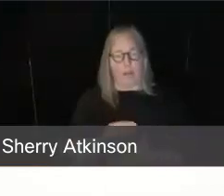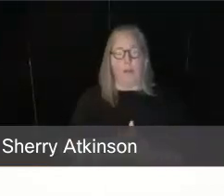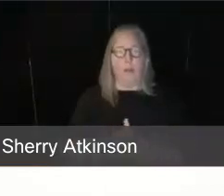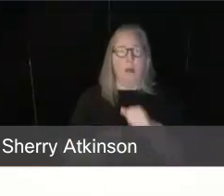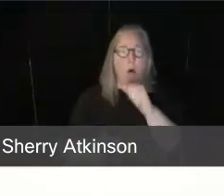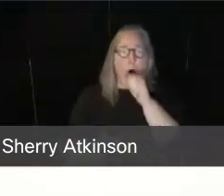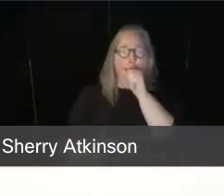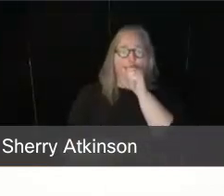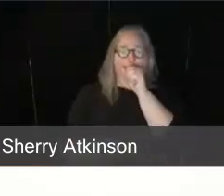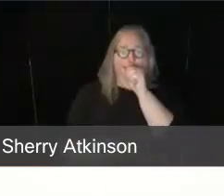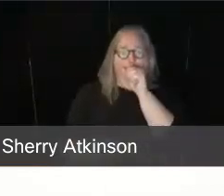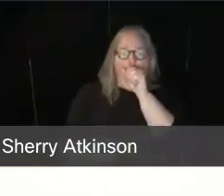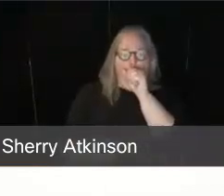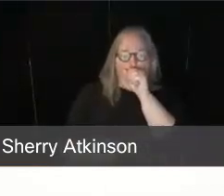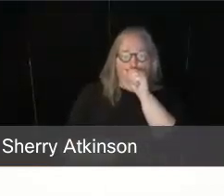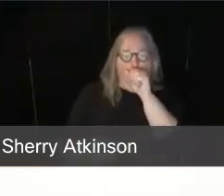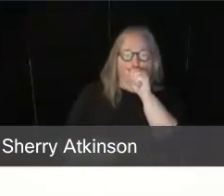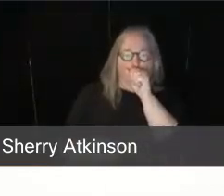with school surcharge